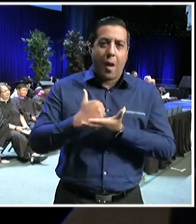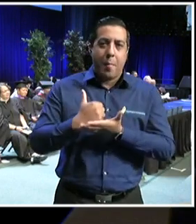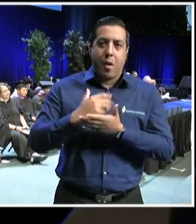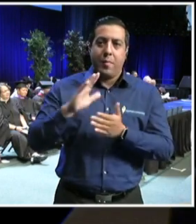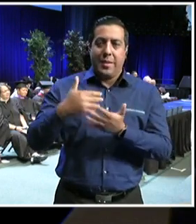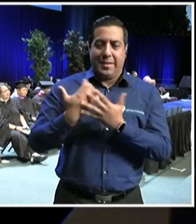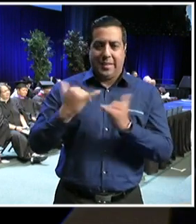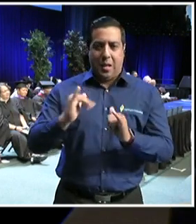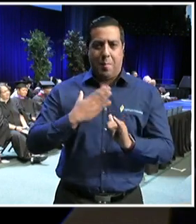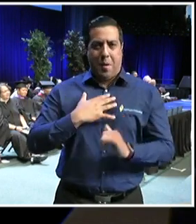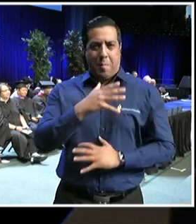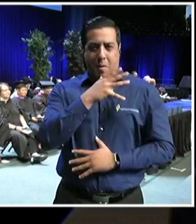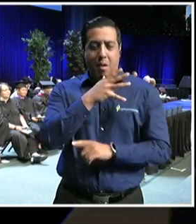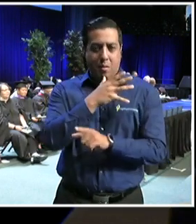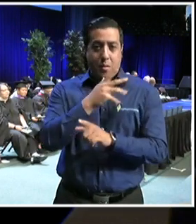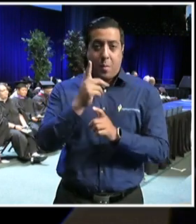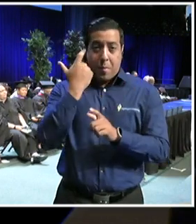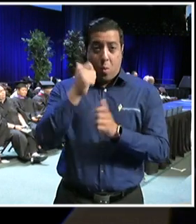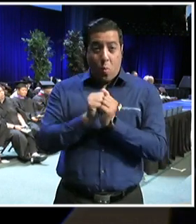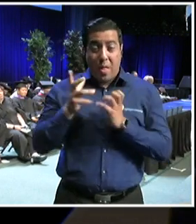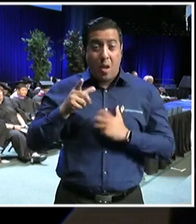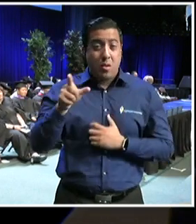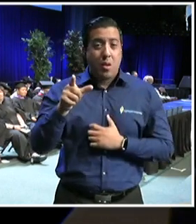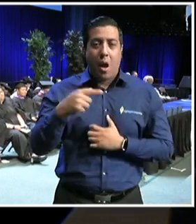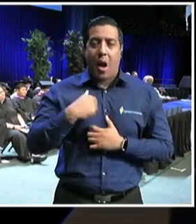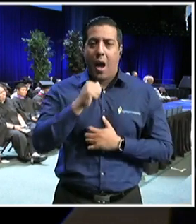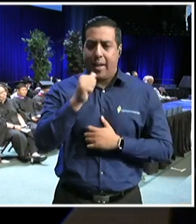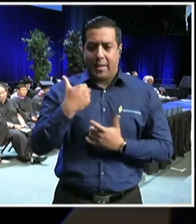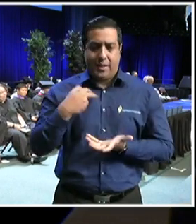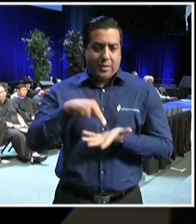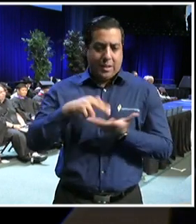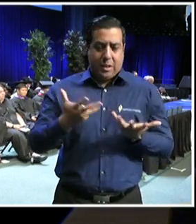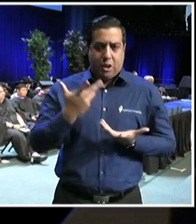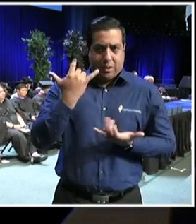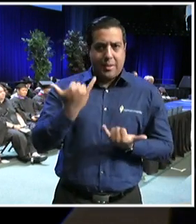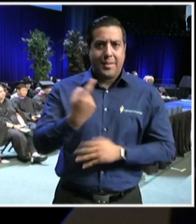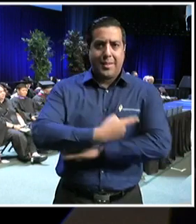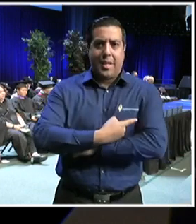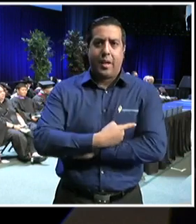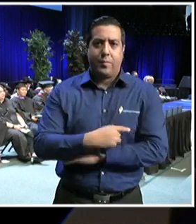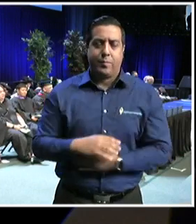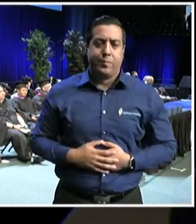mother. Because without you, I would not be standing here today.